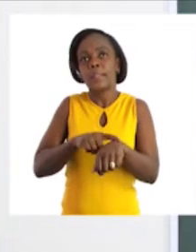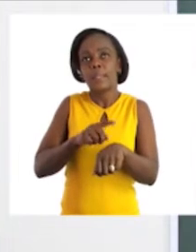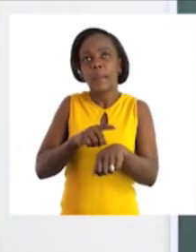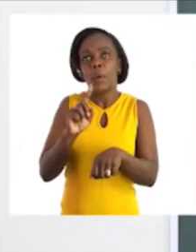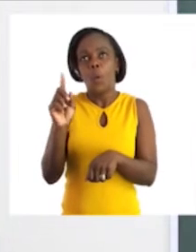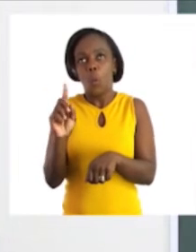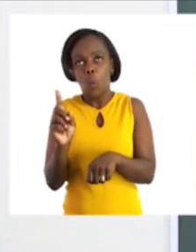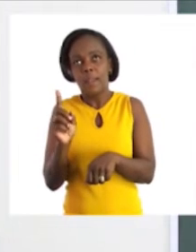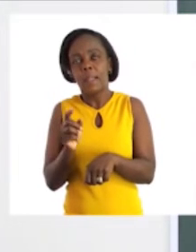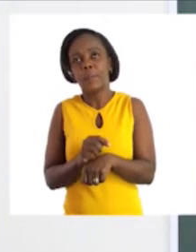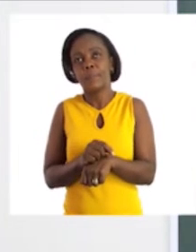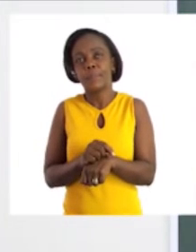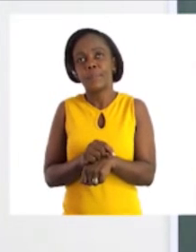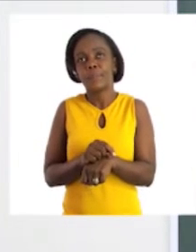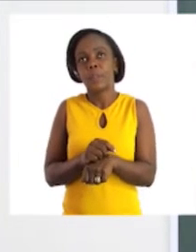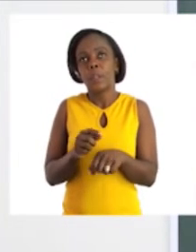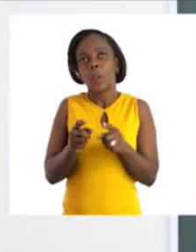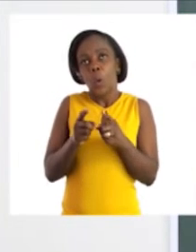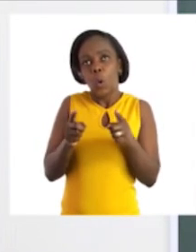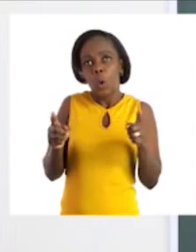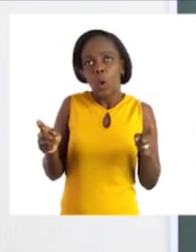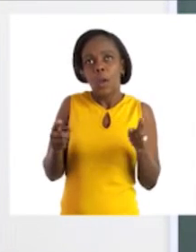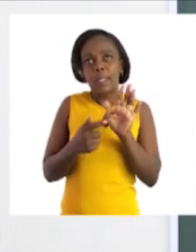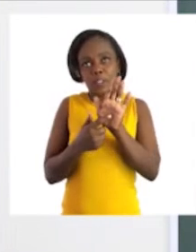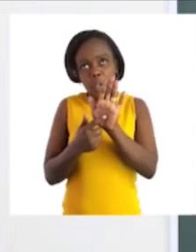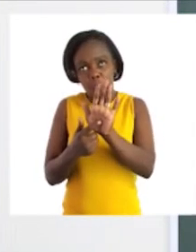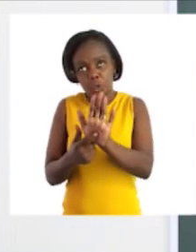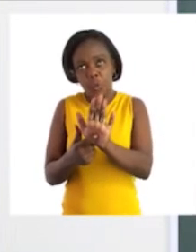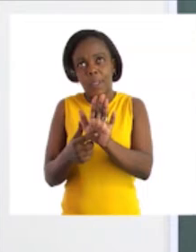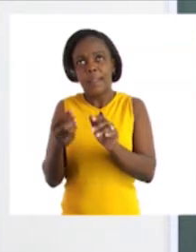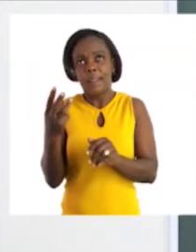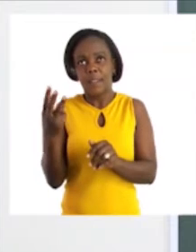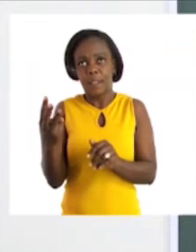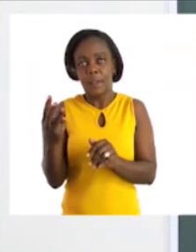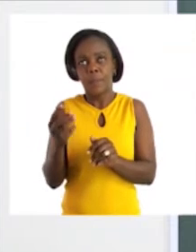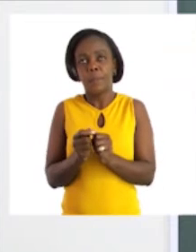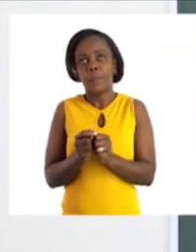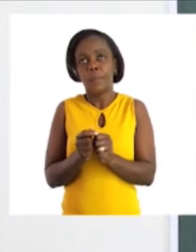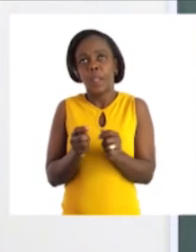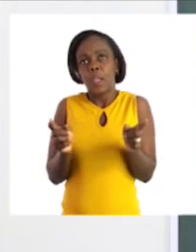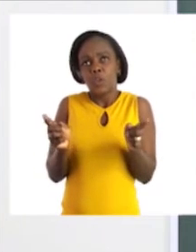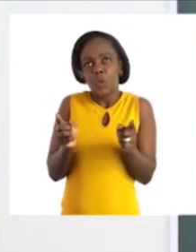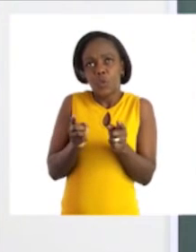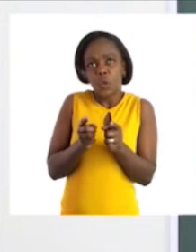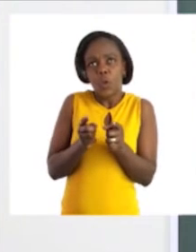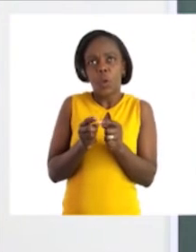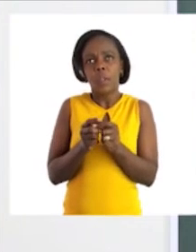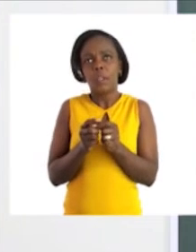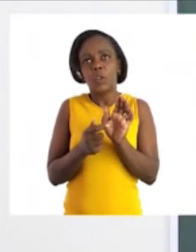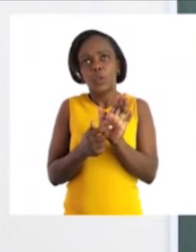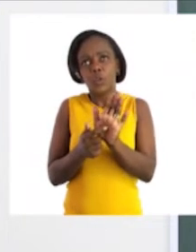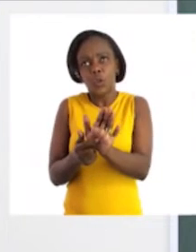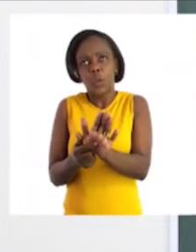It is now on the 3 and the shorthand, it can be on the 10.